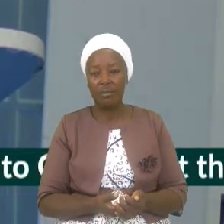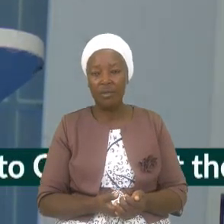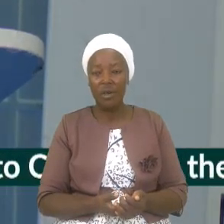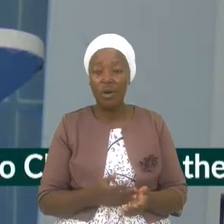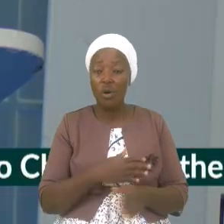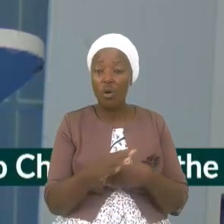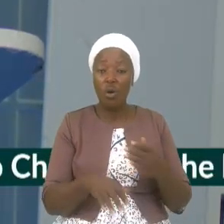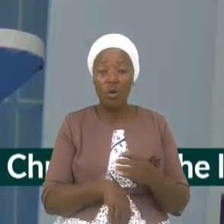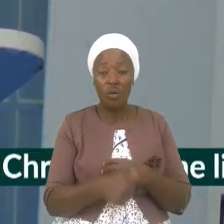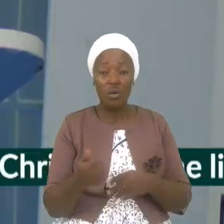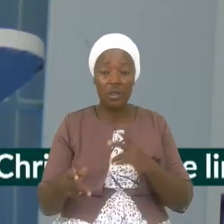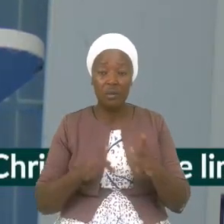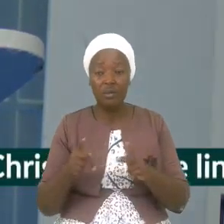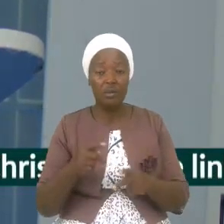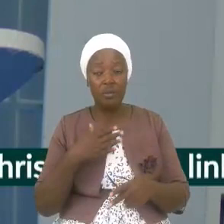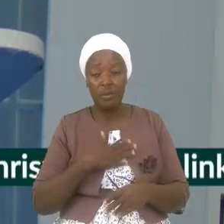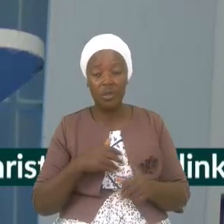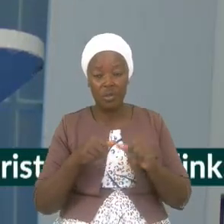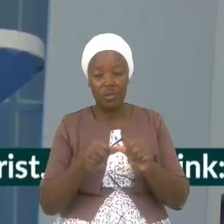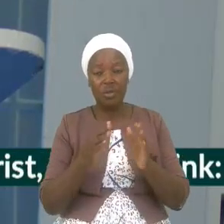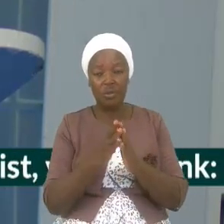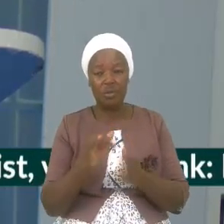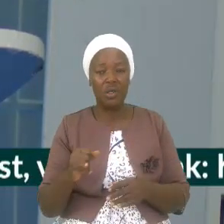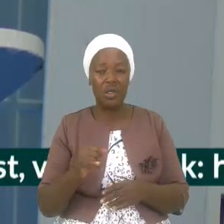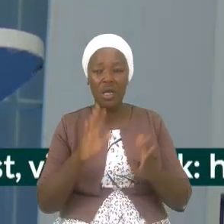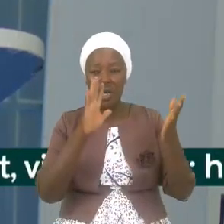The miracle of mercy will reach unto you tonight.